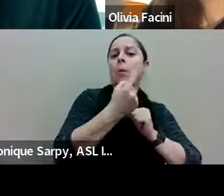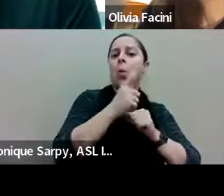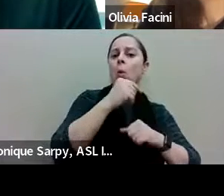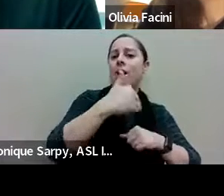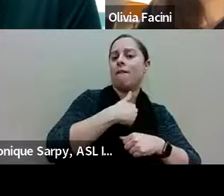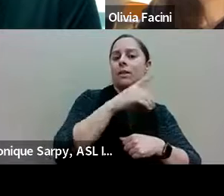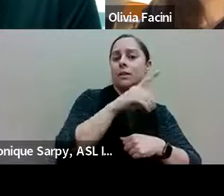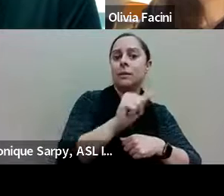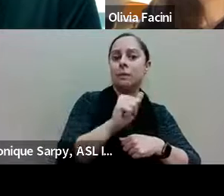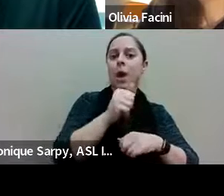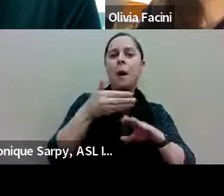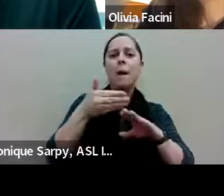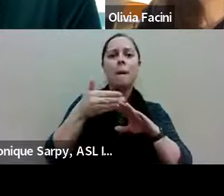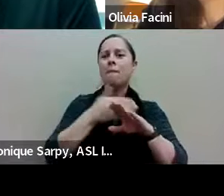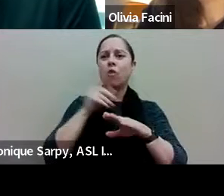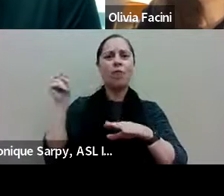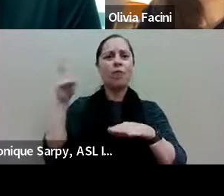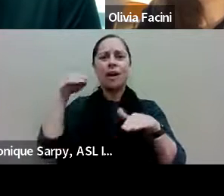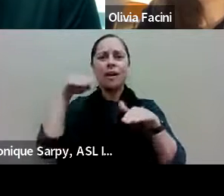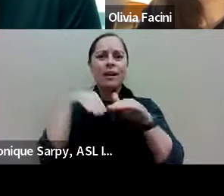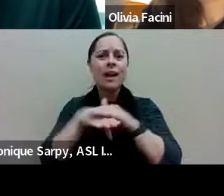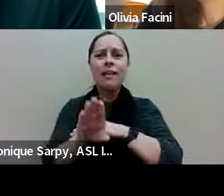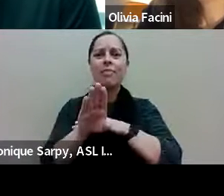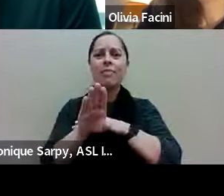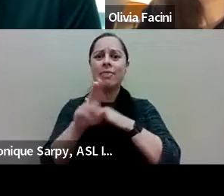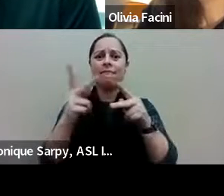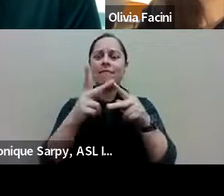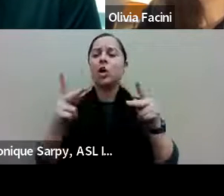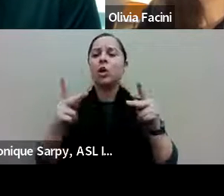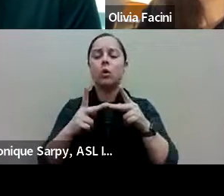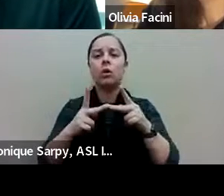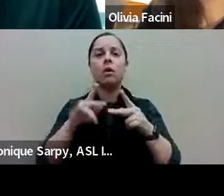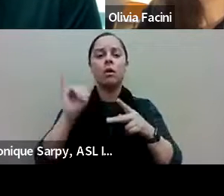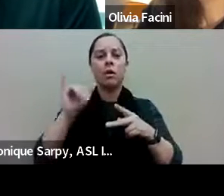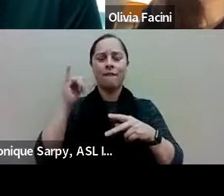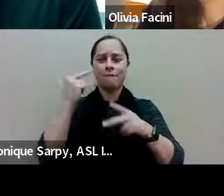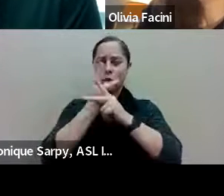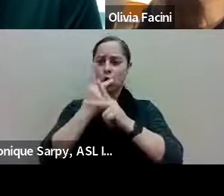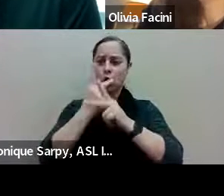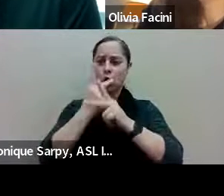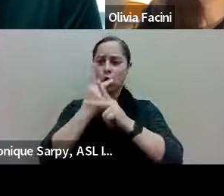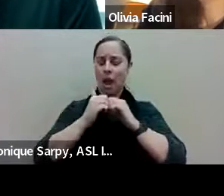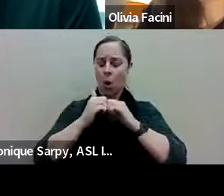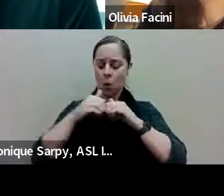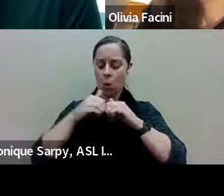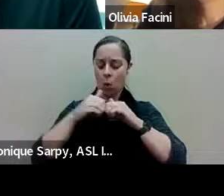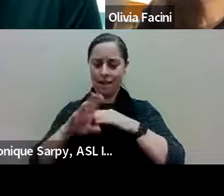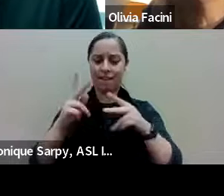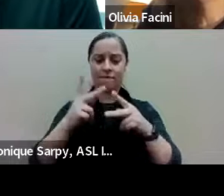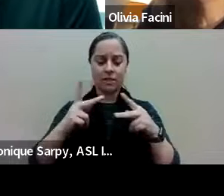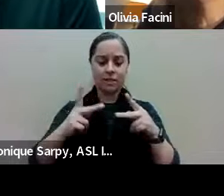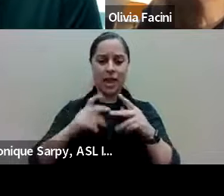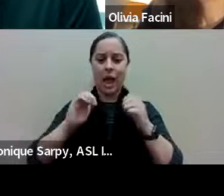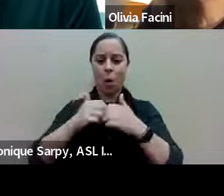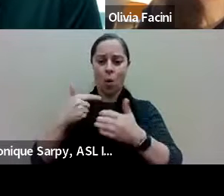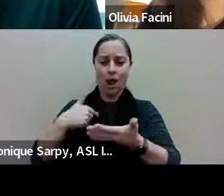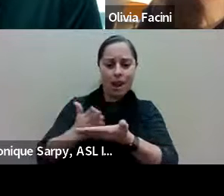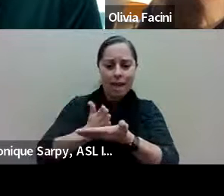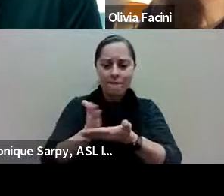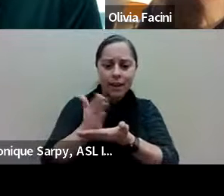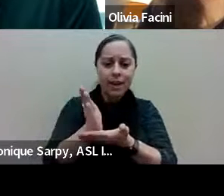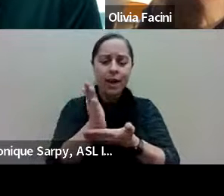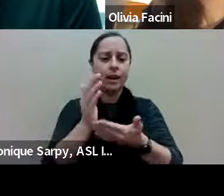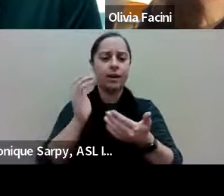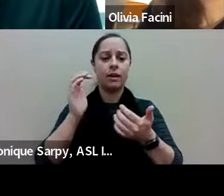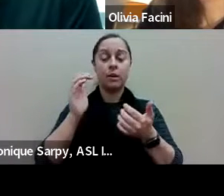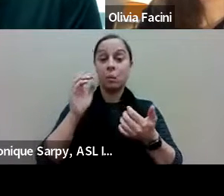into the venue, how they could, you know, get into the facility, to how they navigate through the facility, or for